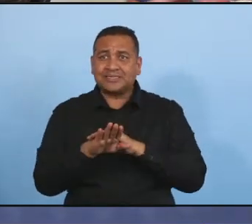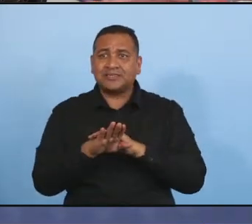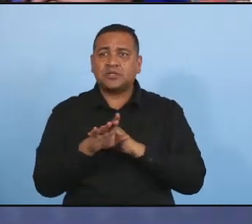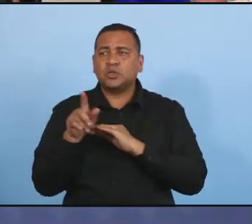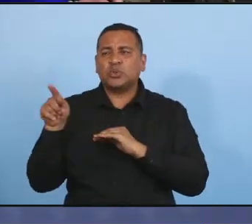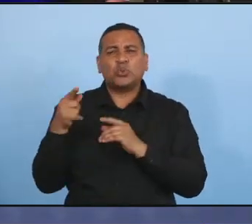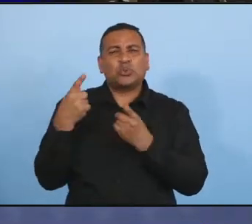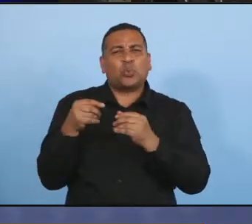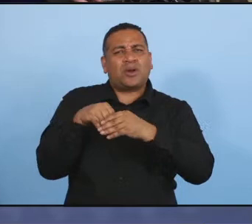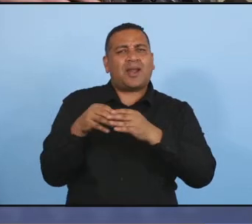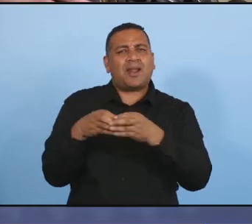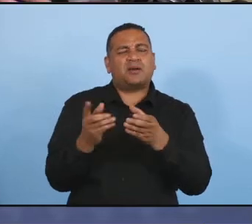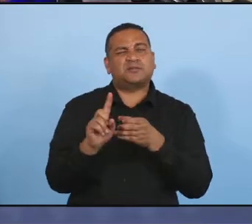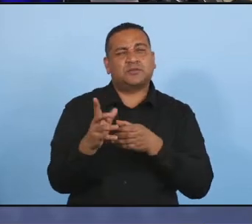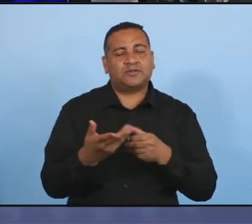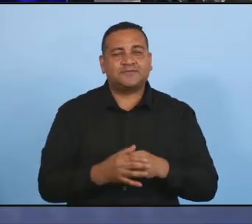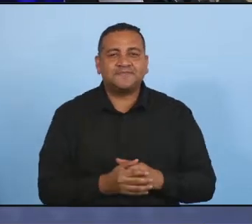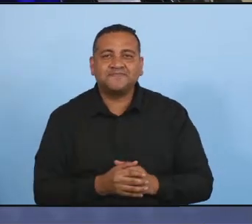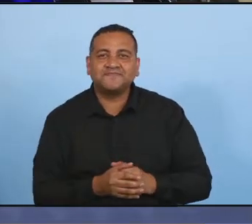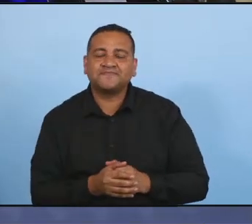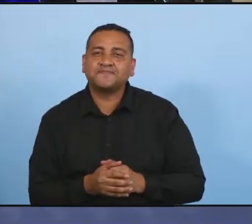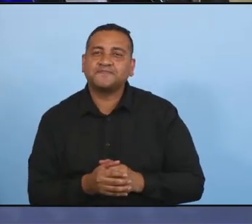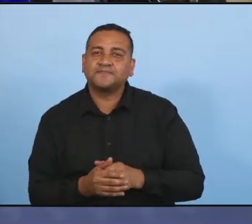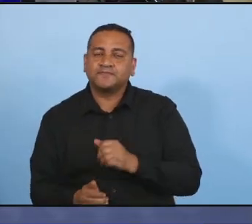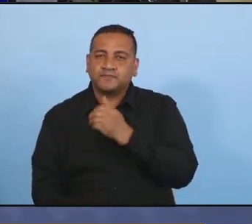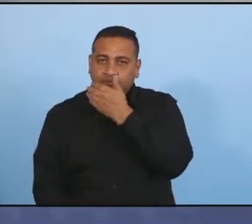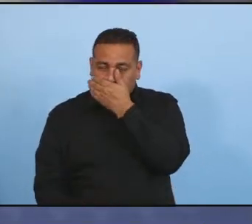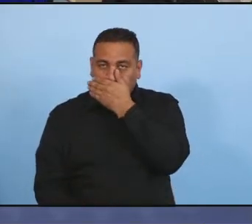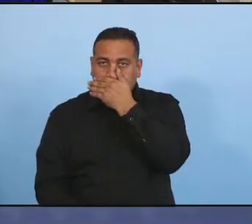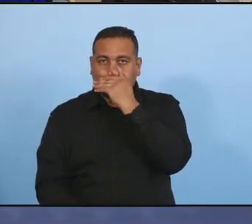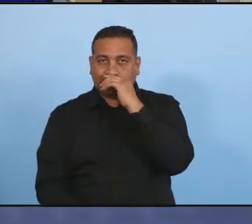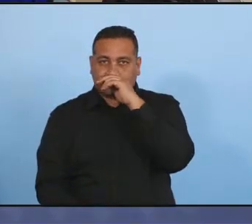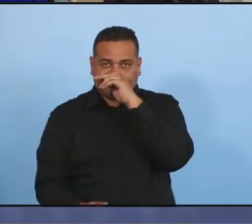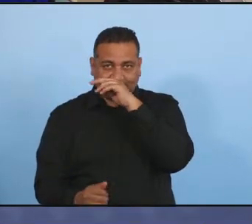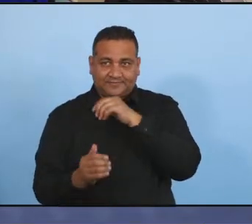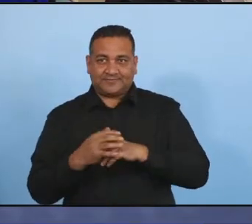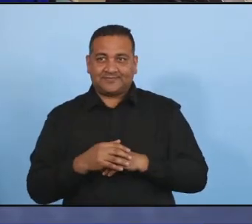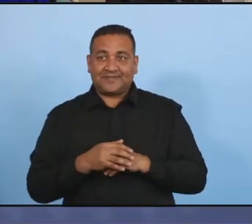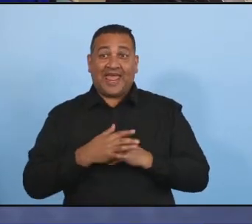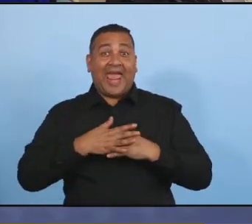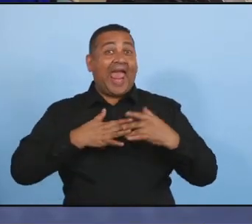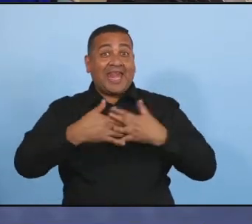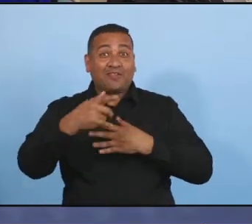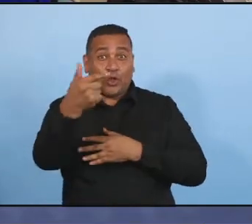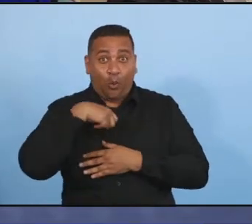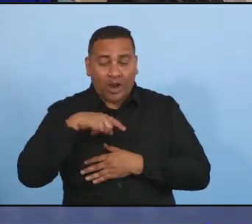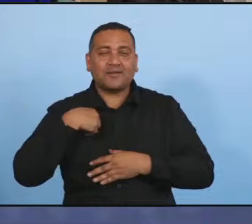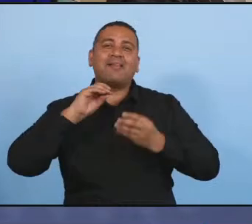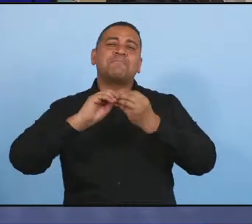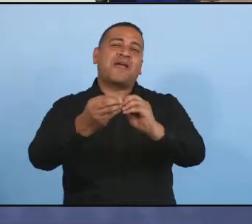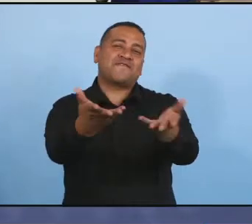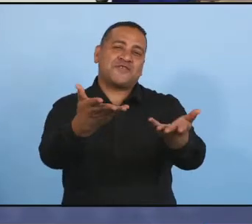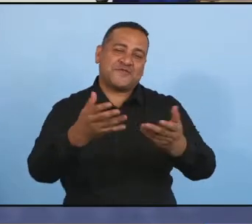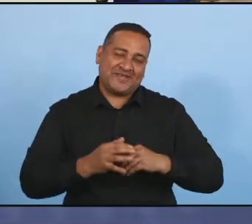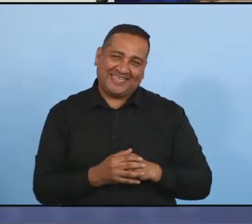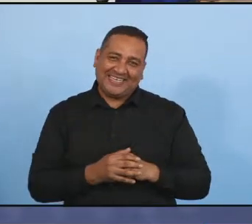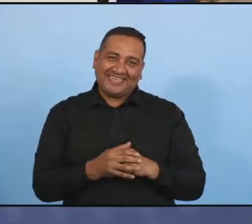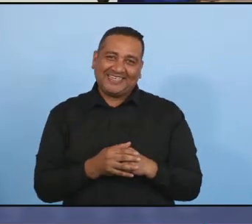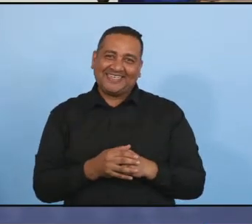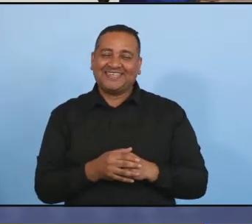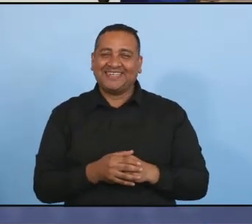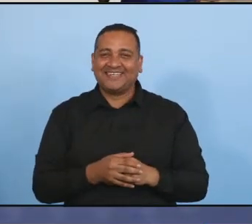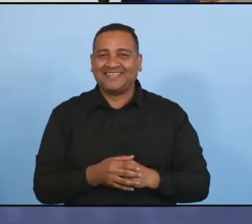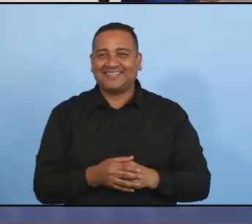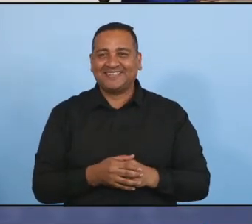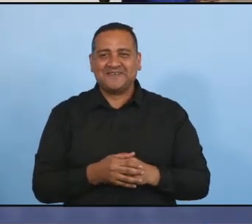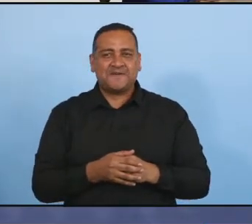And some of the fun. I manufacture anything that I want to. Oh, wow. I can manufacture anything. No, you